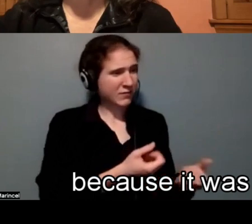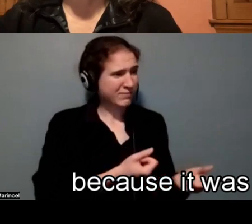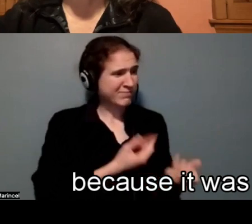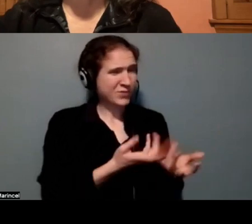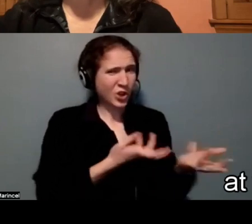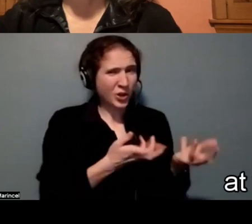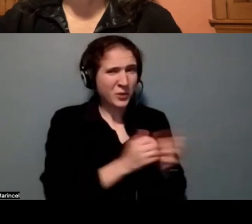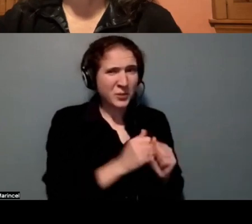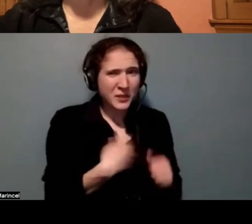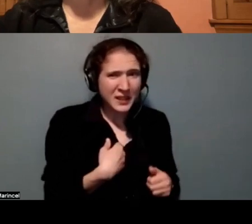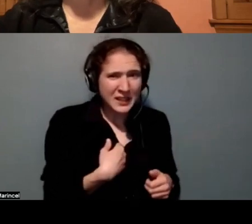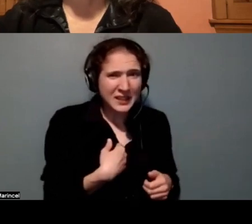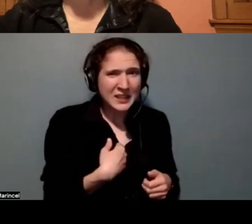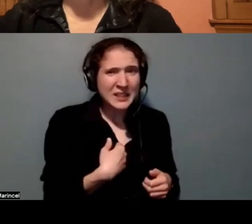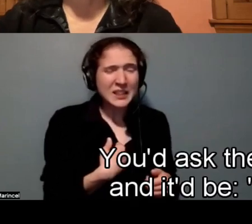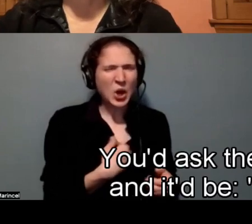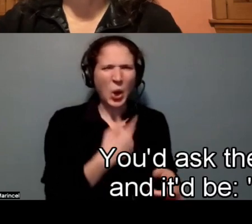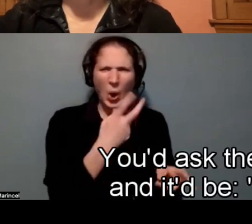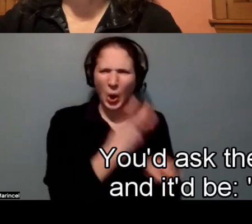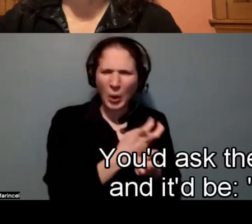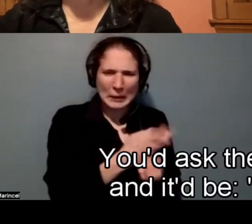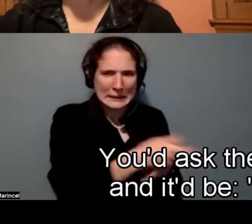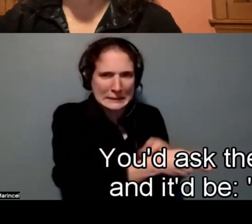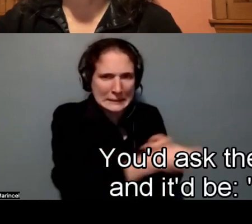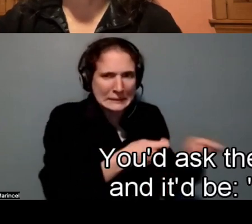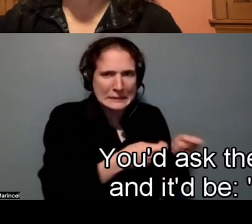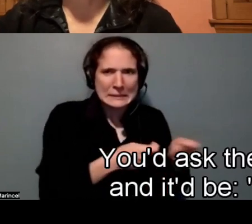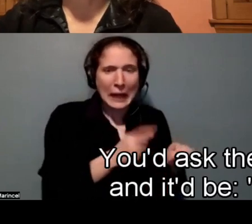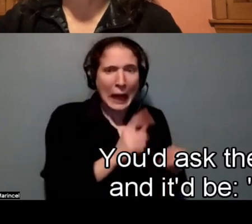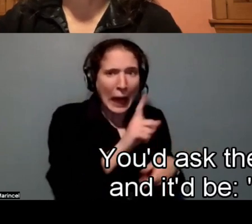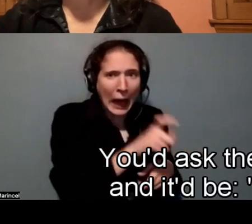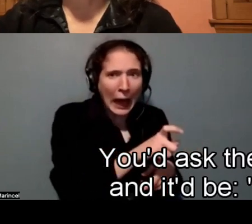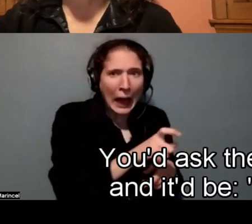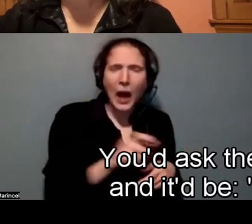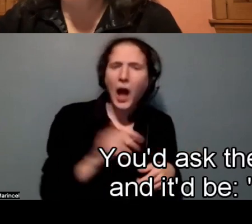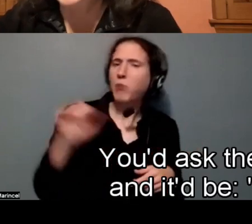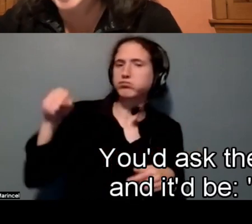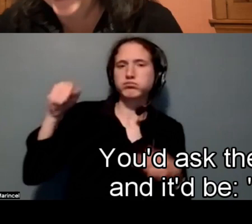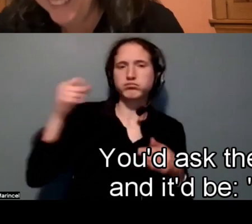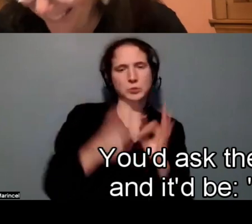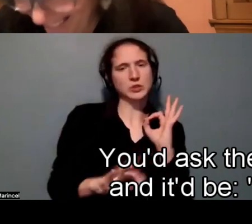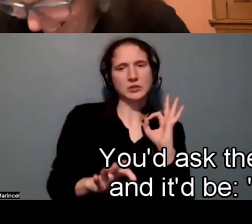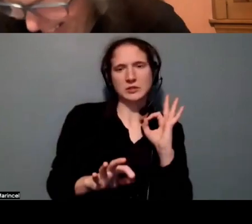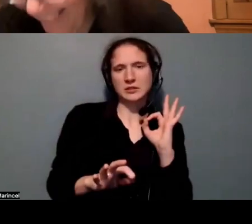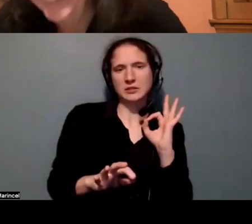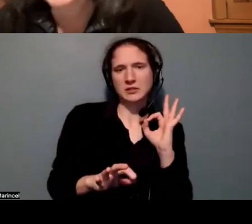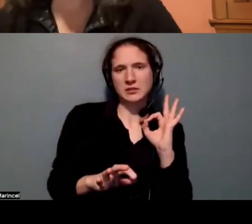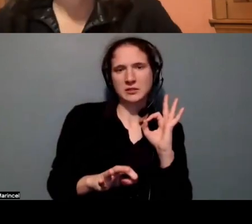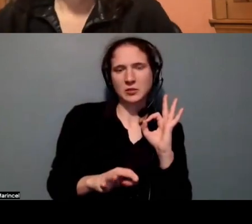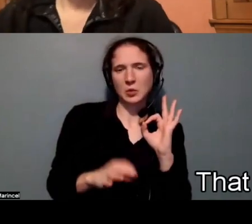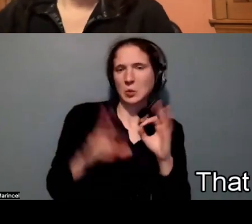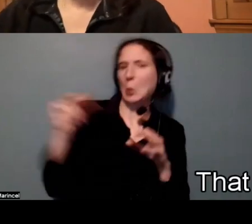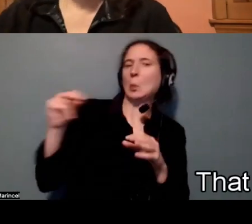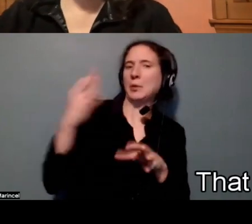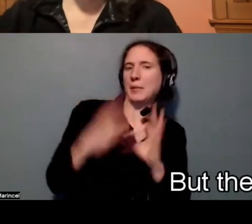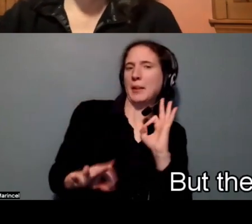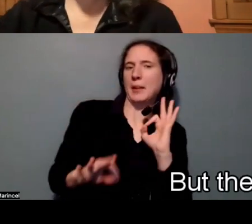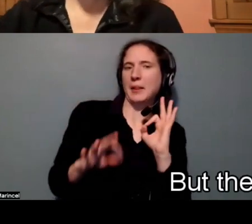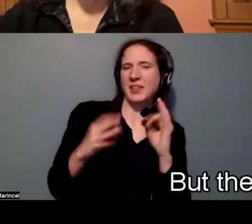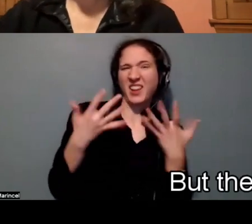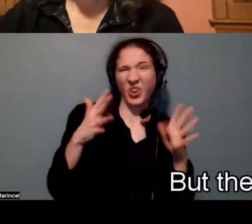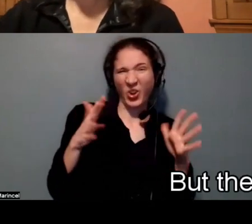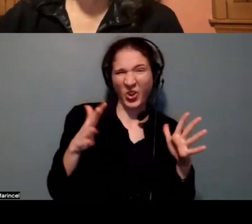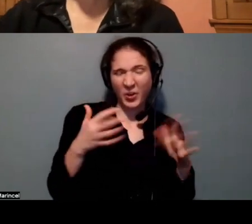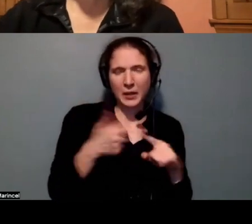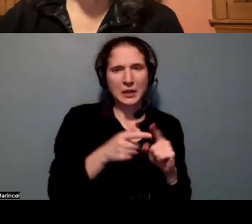like pulling teeth at first. You know, you'd ask them a question and be, yep, nope. That was it. But